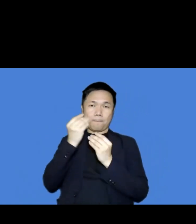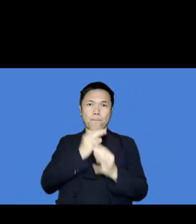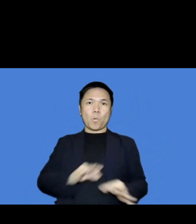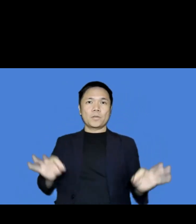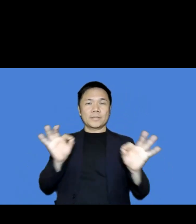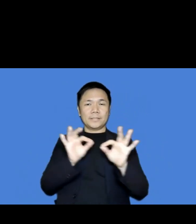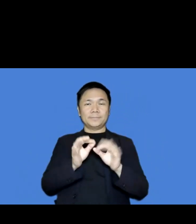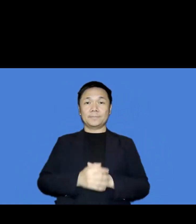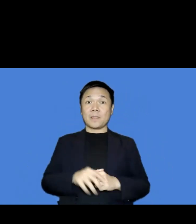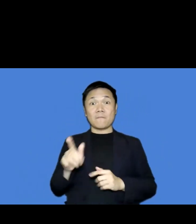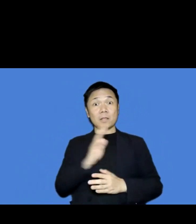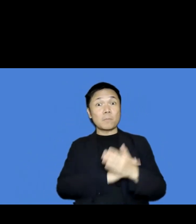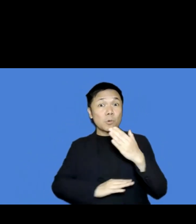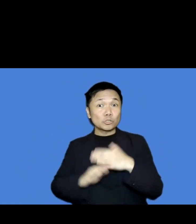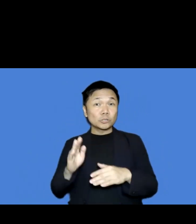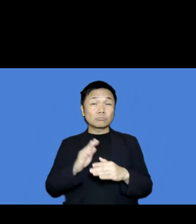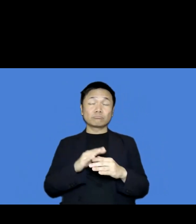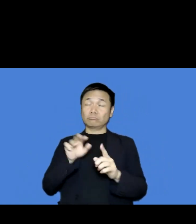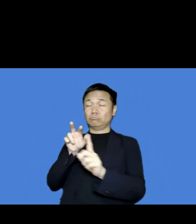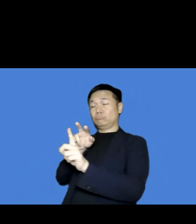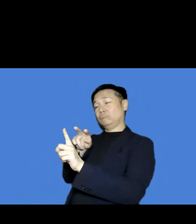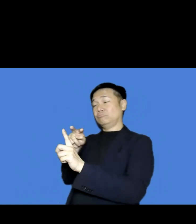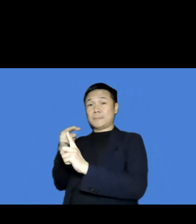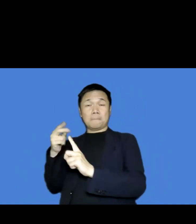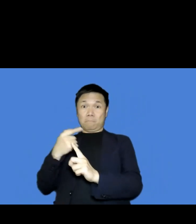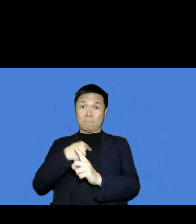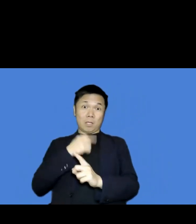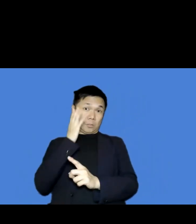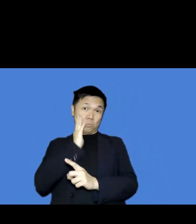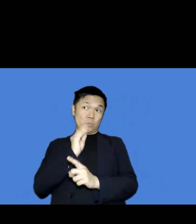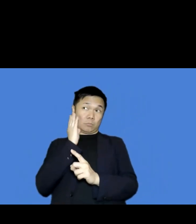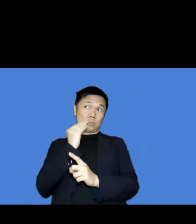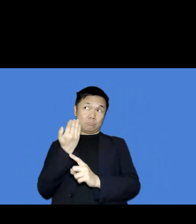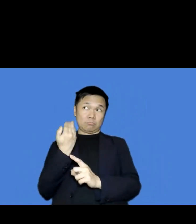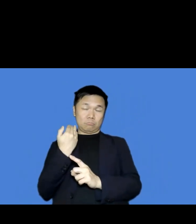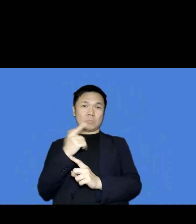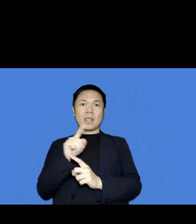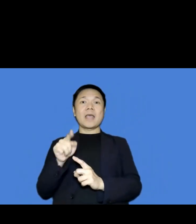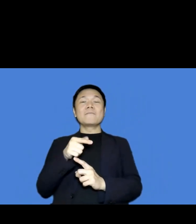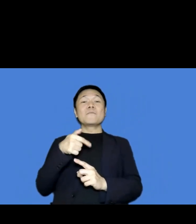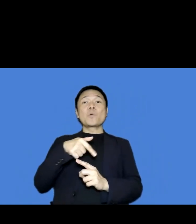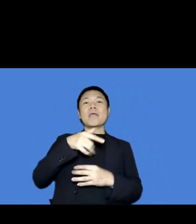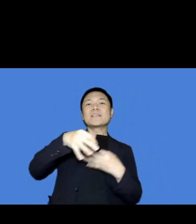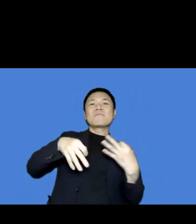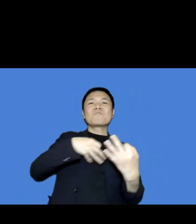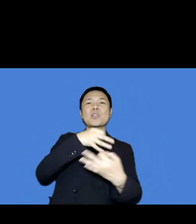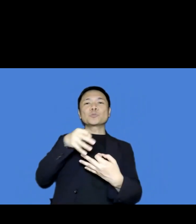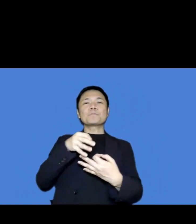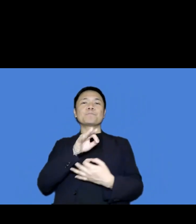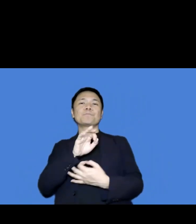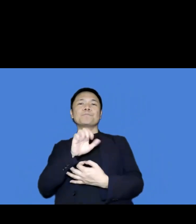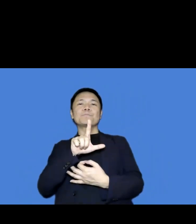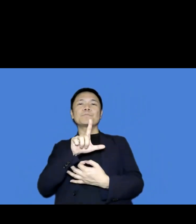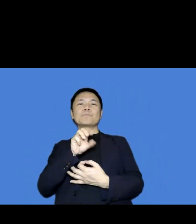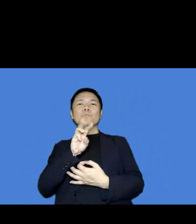approach towards disability, which is I have experienced firsthand through the fellowship that we run for youth for disabilities